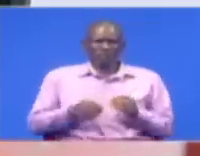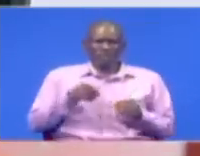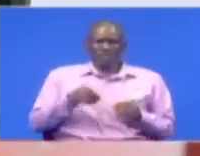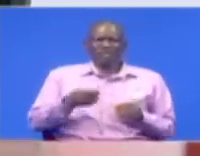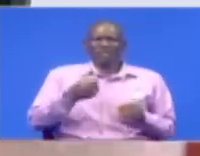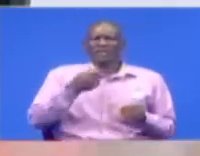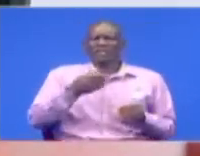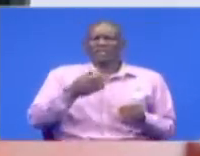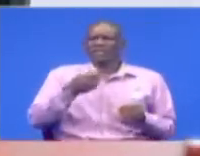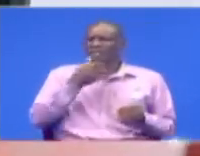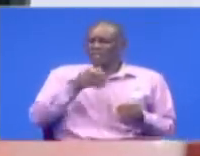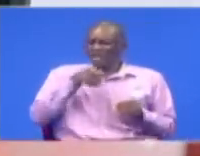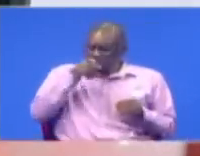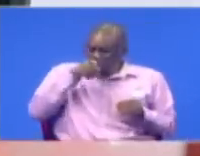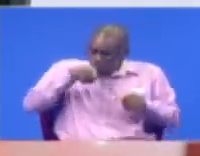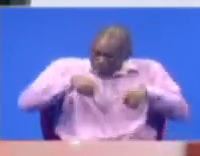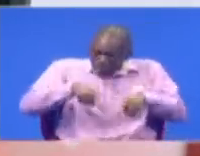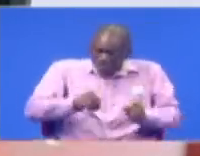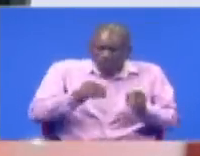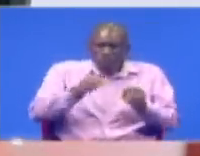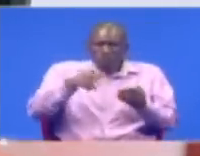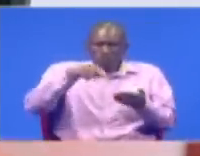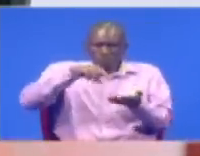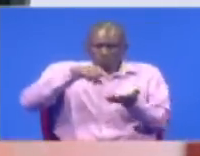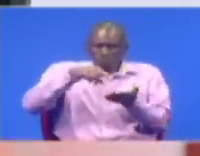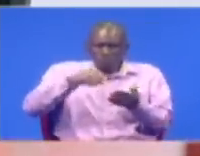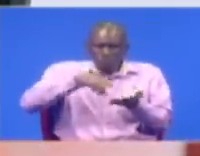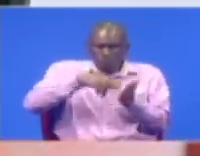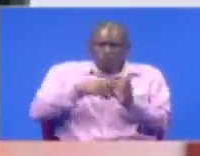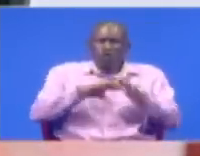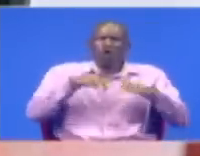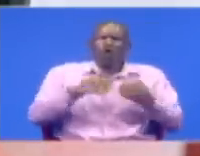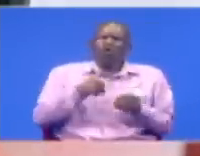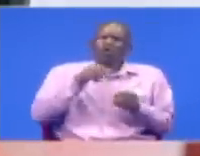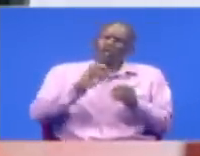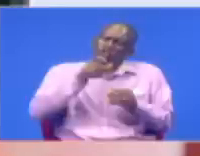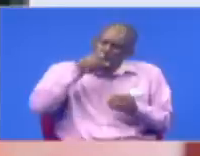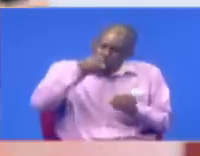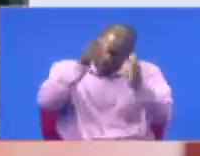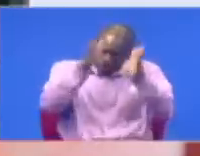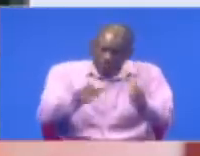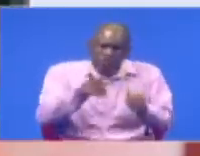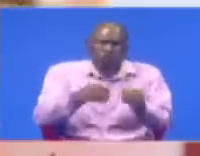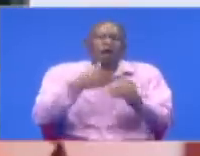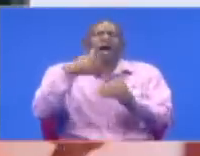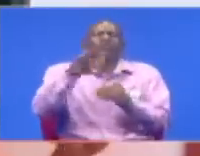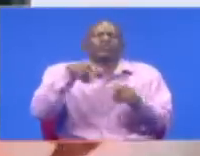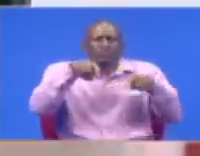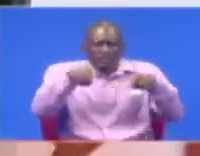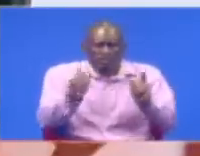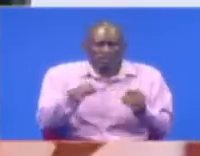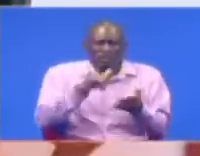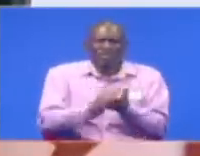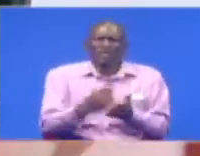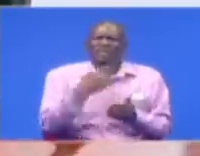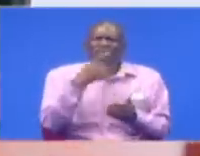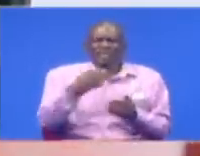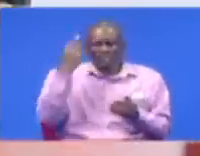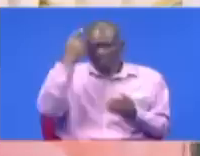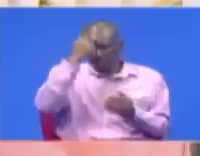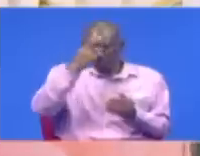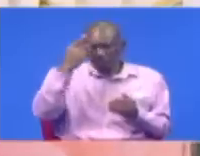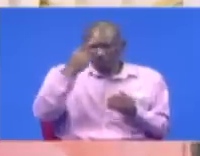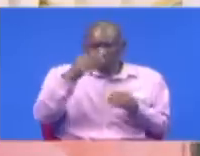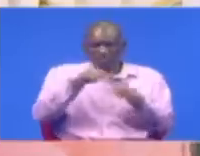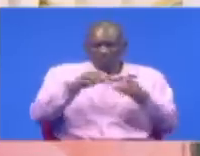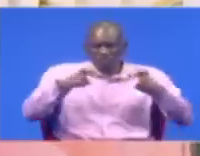a self-project or is man beyond a self-project? And that is answered in philosophy. If